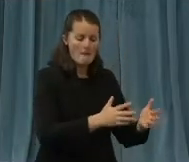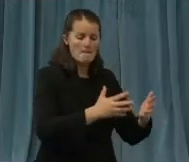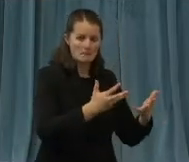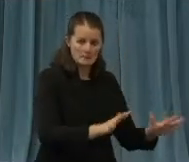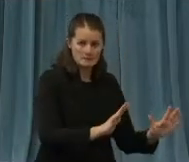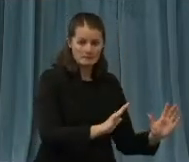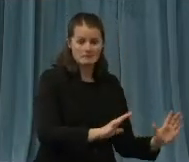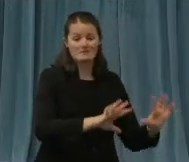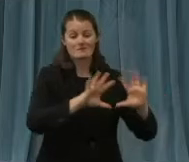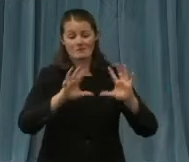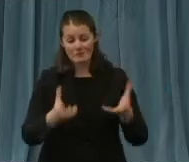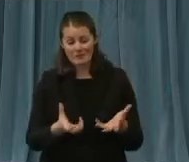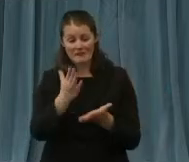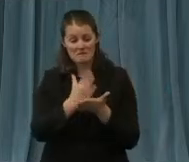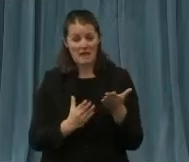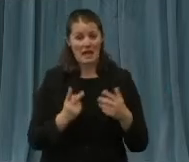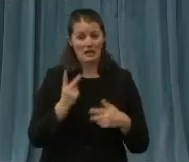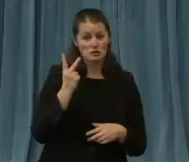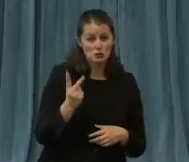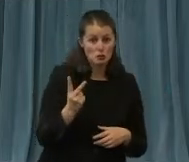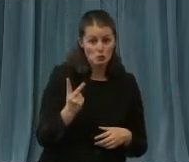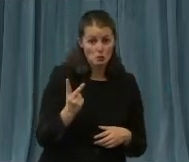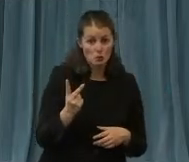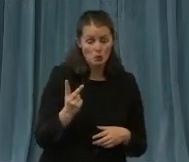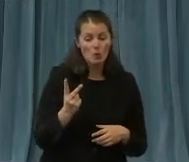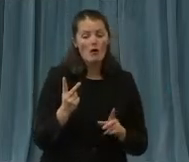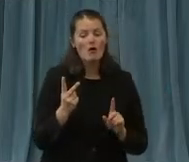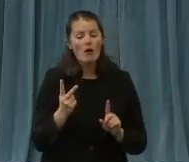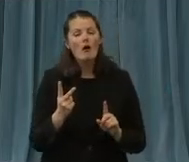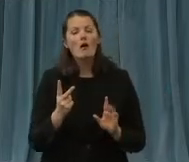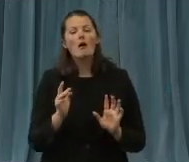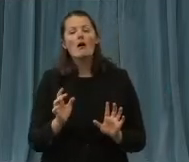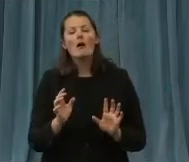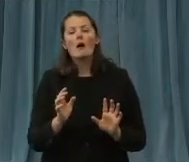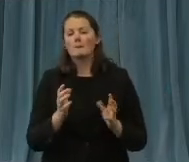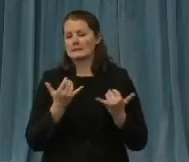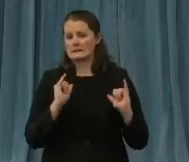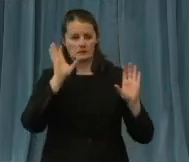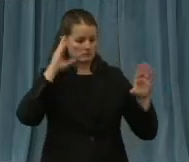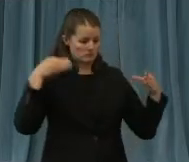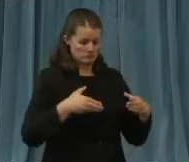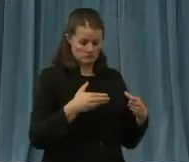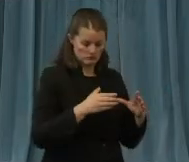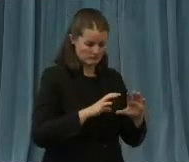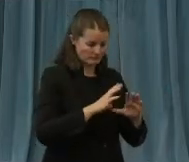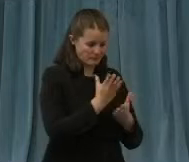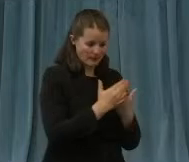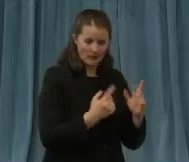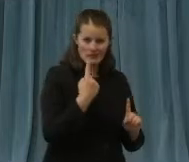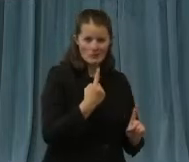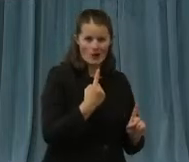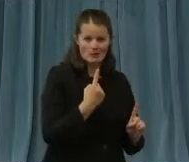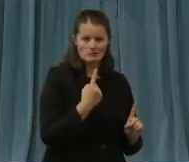2. But I don't want to give phase 2 and 3 much thought when we're working on phase 1 right now. That's what we need to focus on, and how